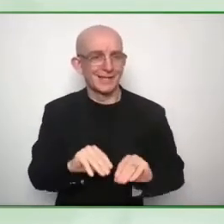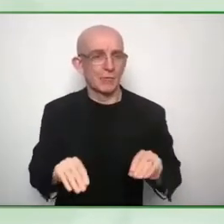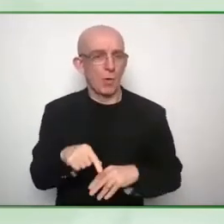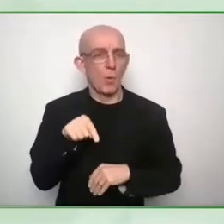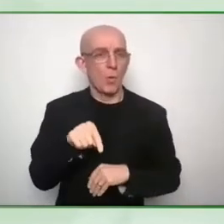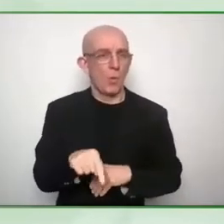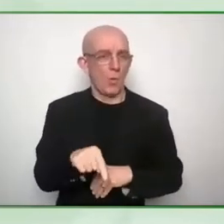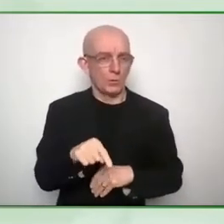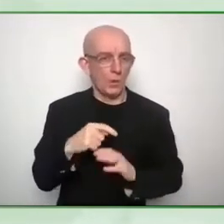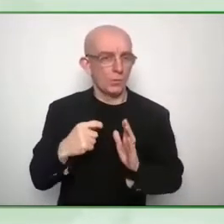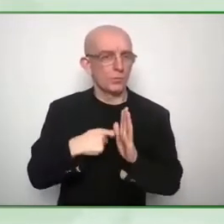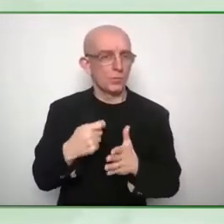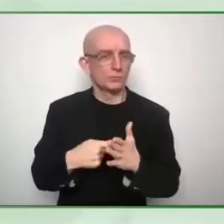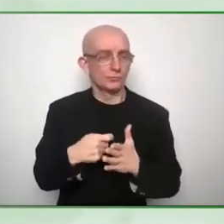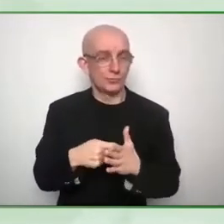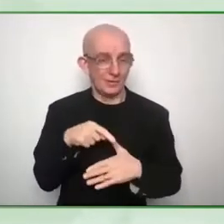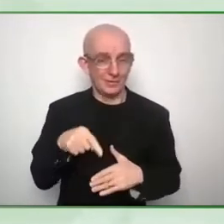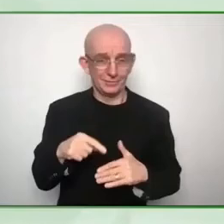center. Great. Thanks, Kathy.